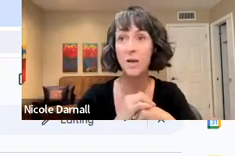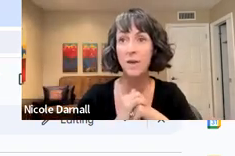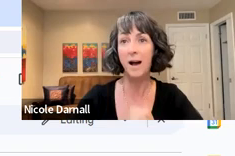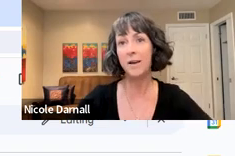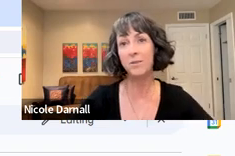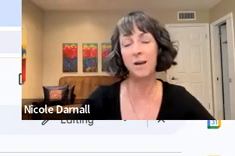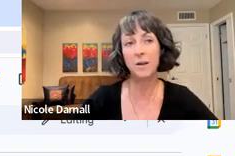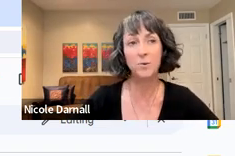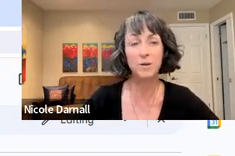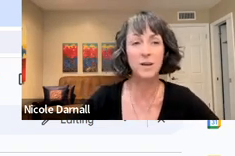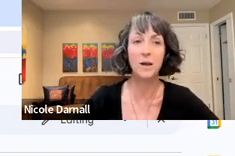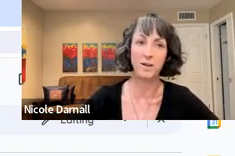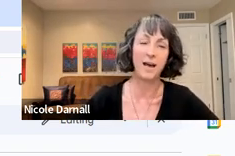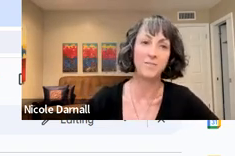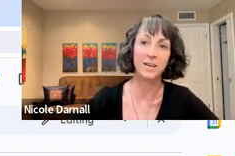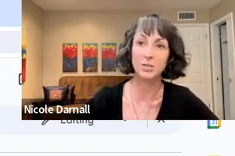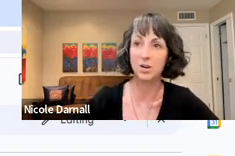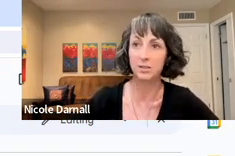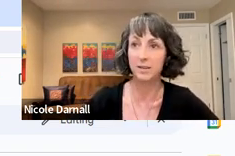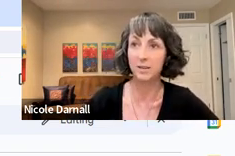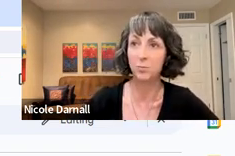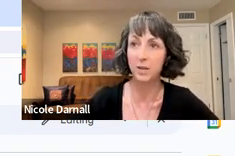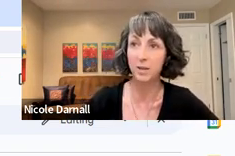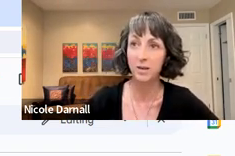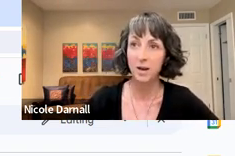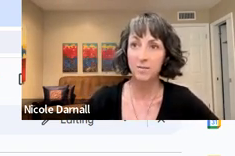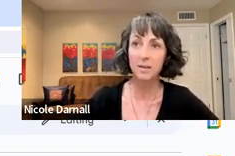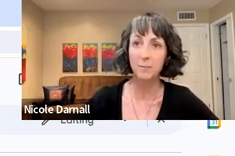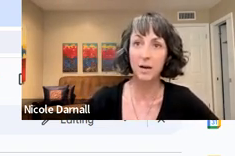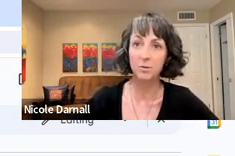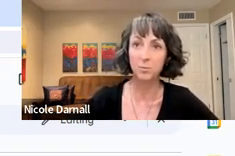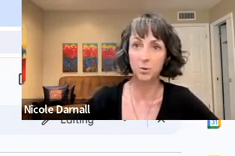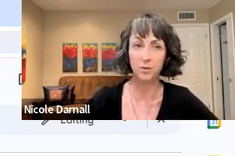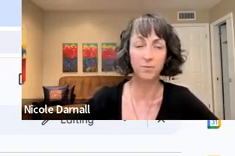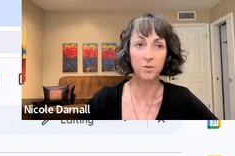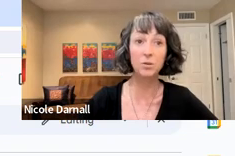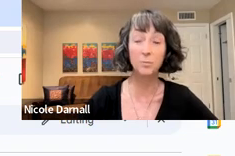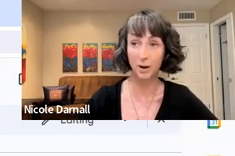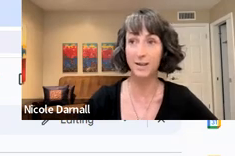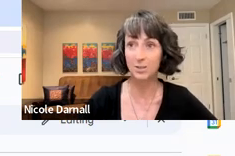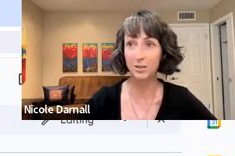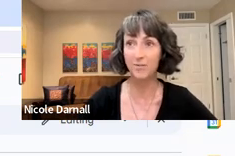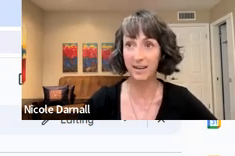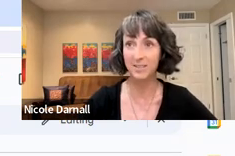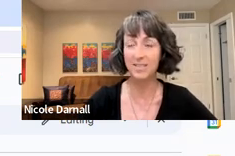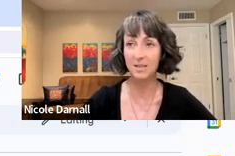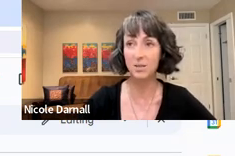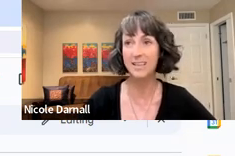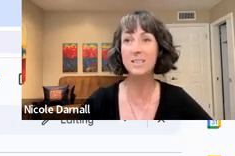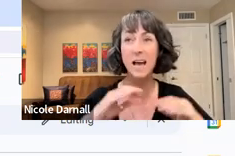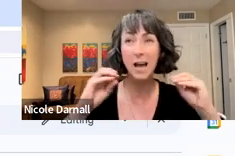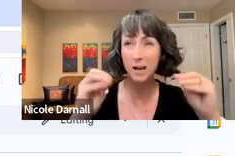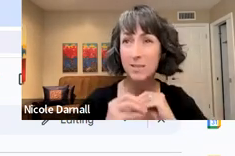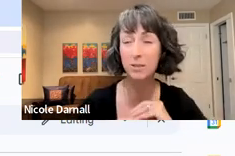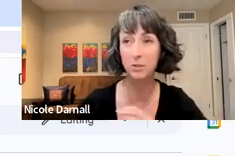So I would advocate strongly that we think about the role of third-party certified standards.